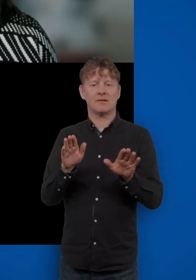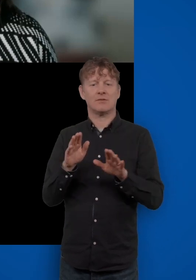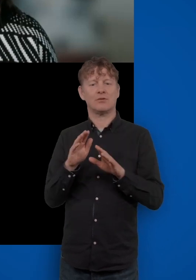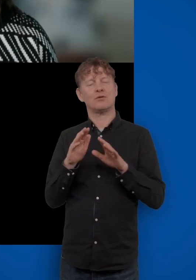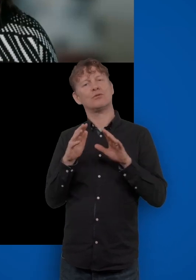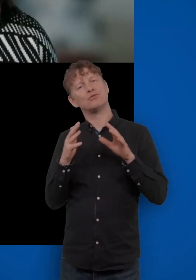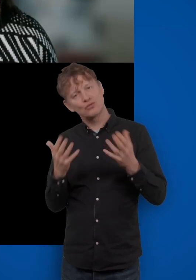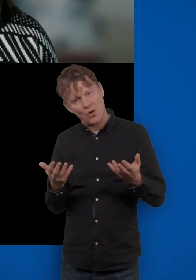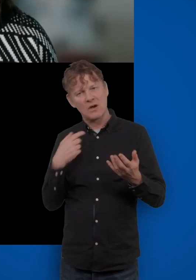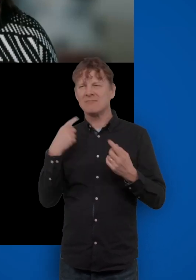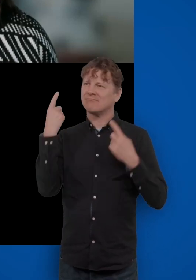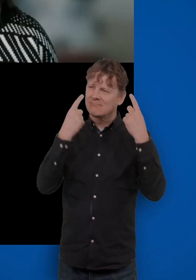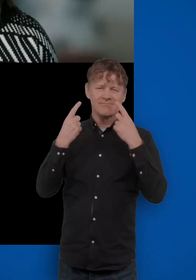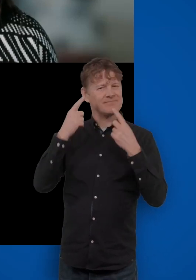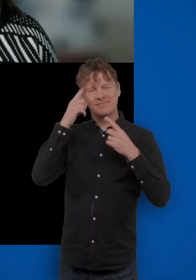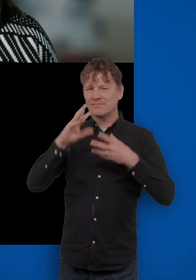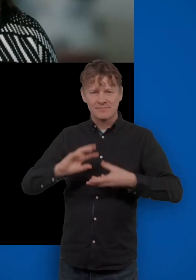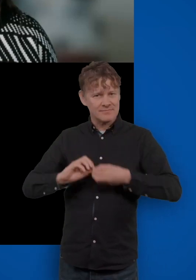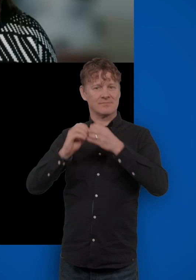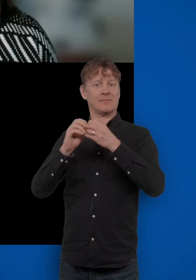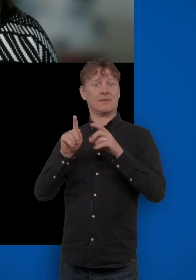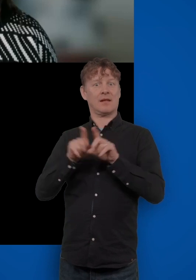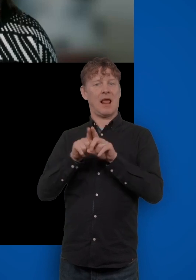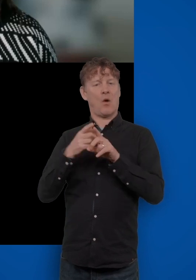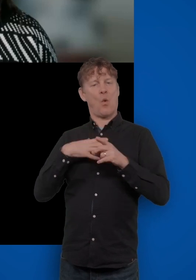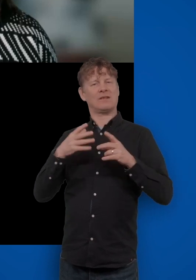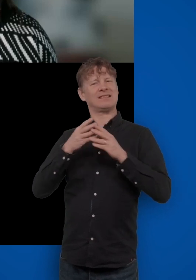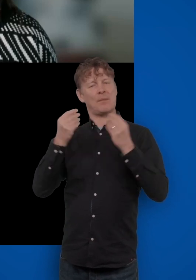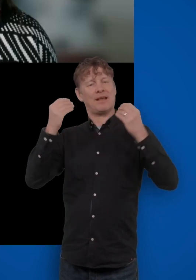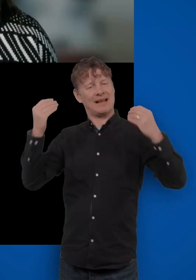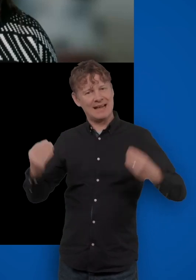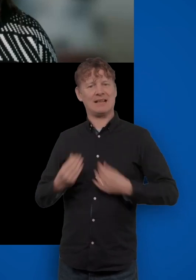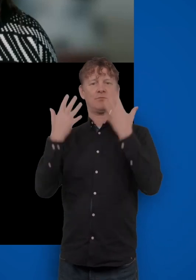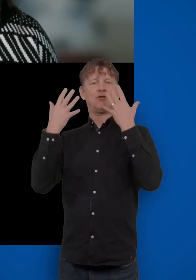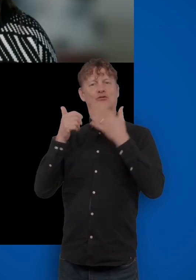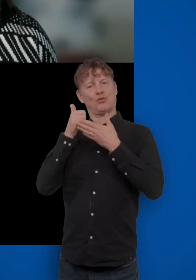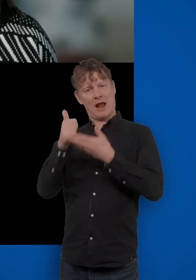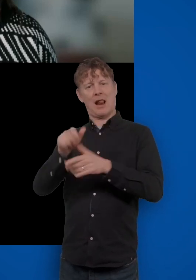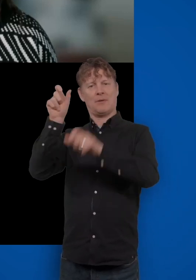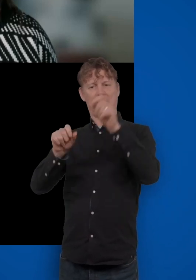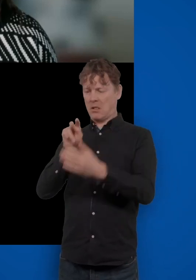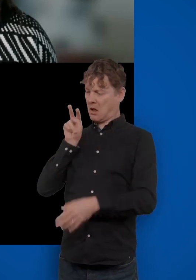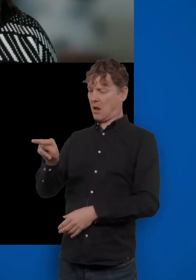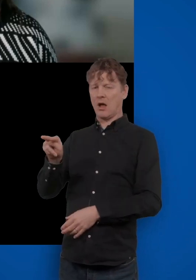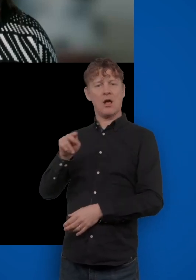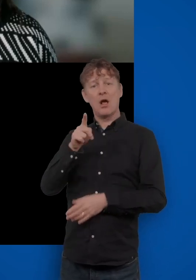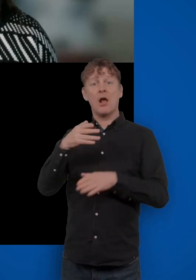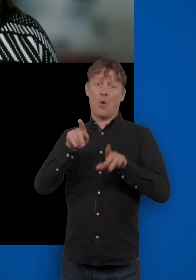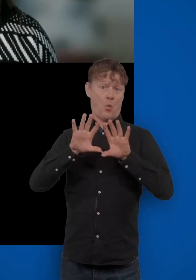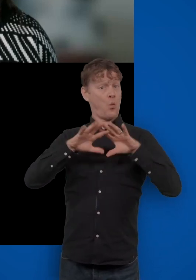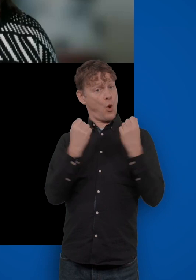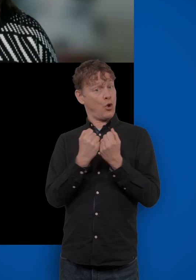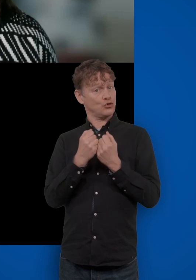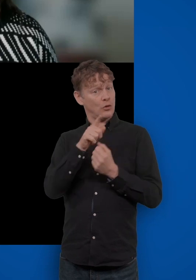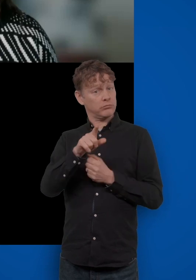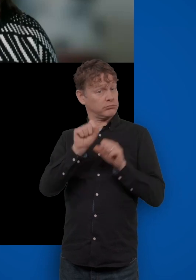helpful. So really, I then decided to create it as an inspiration to help people. And really, the idea is that you can use it in a workshop,